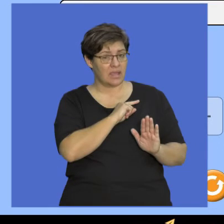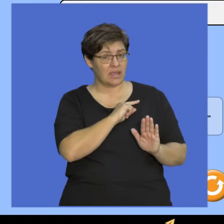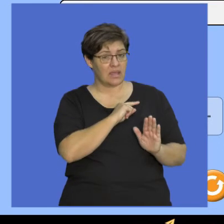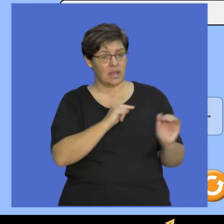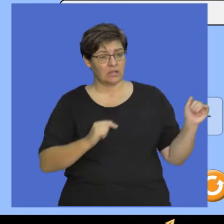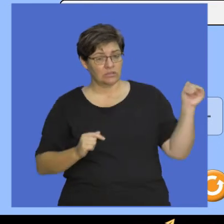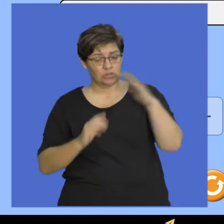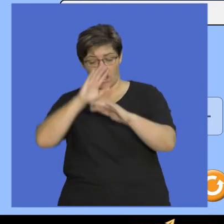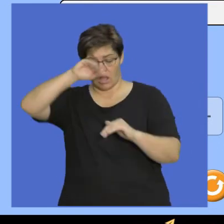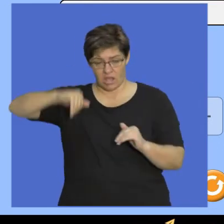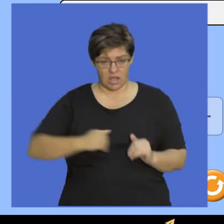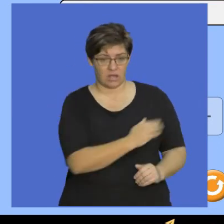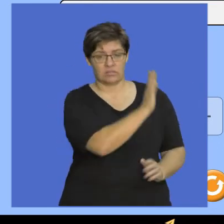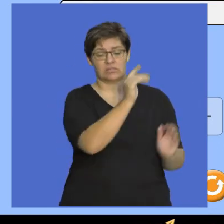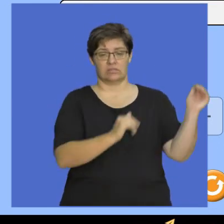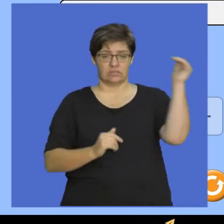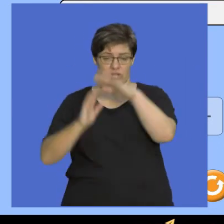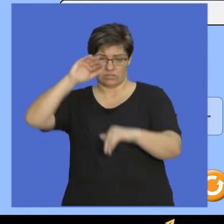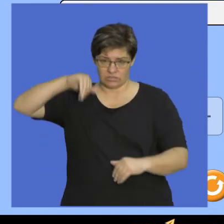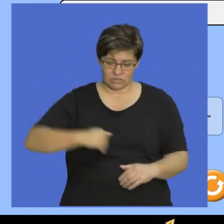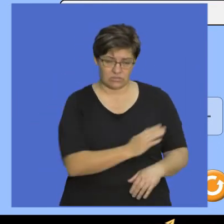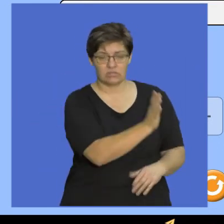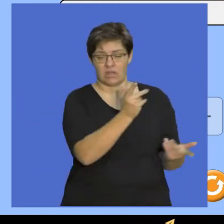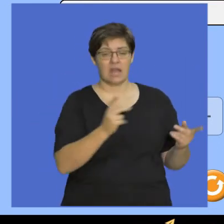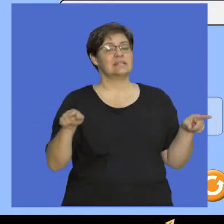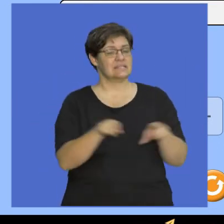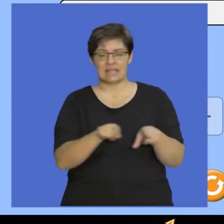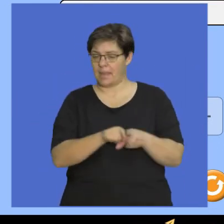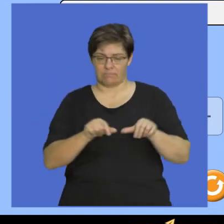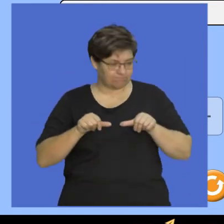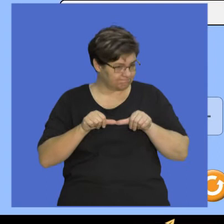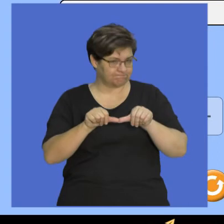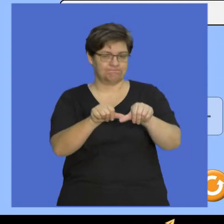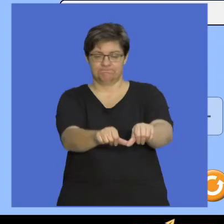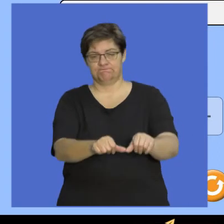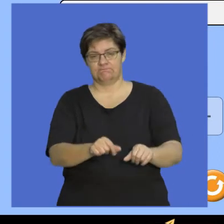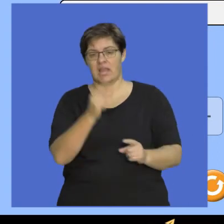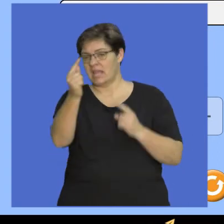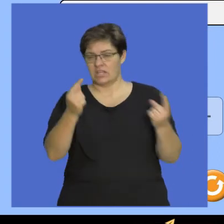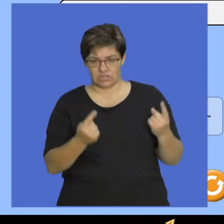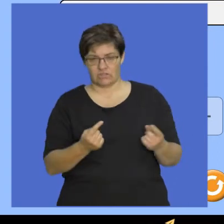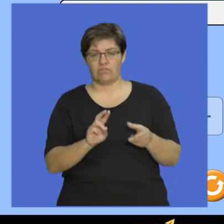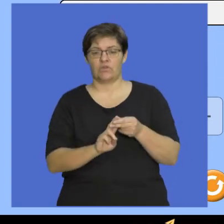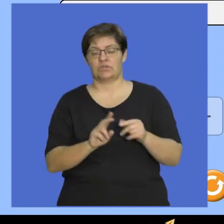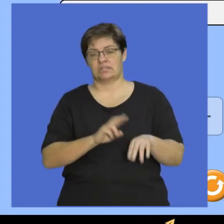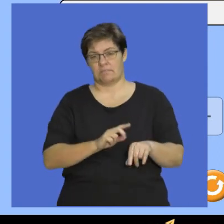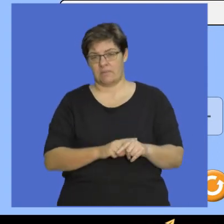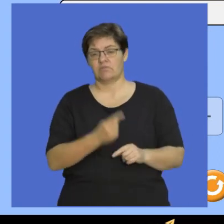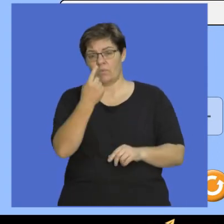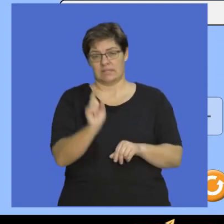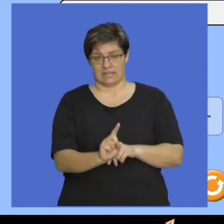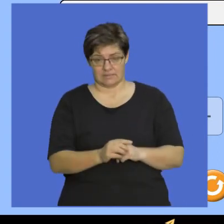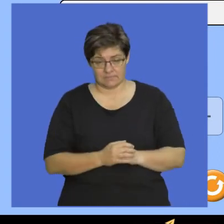for charge to flow, then the same amount of charge passes through every point per unit time, which is equals to